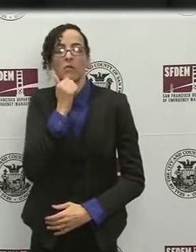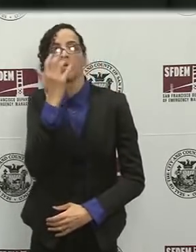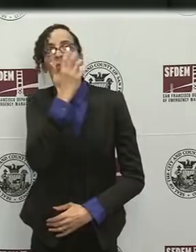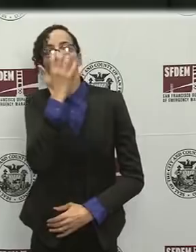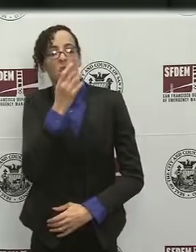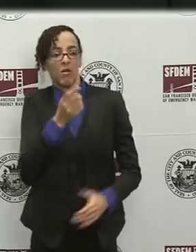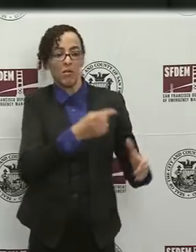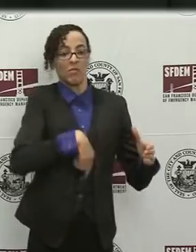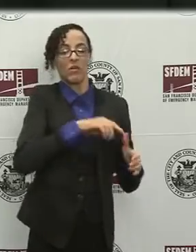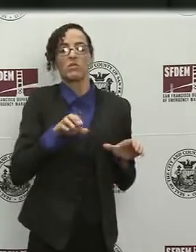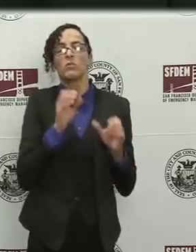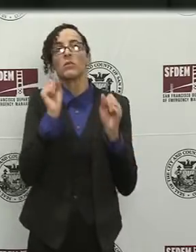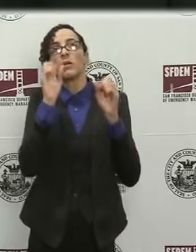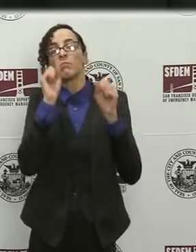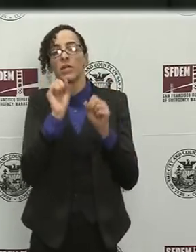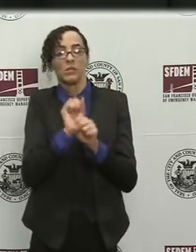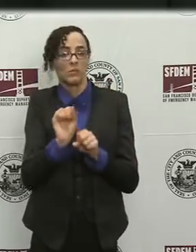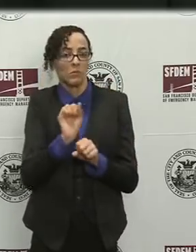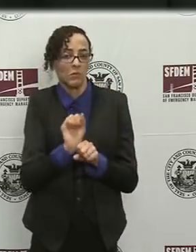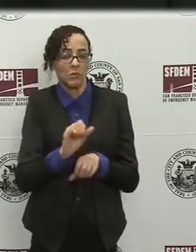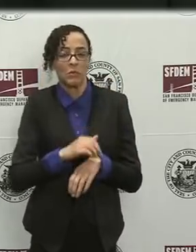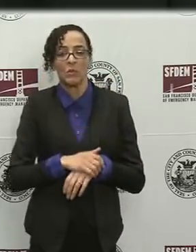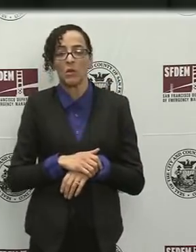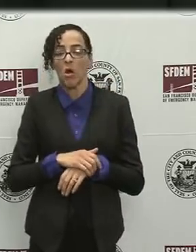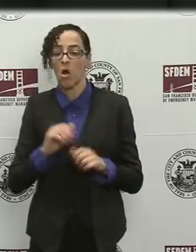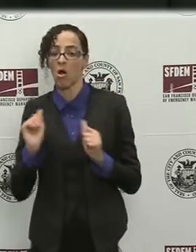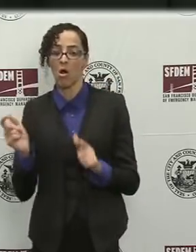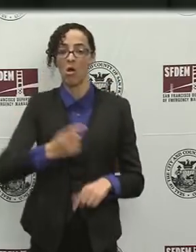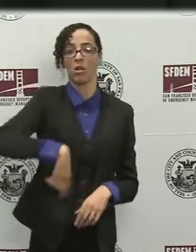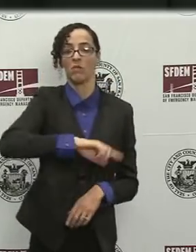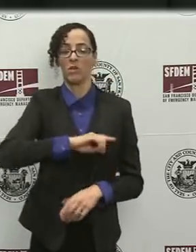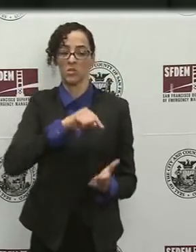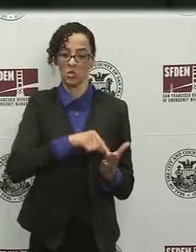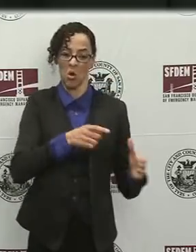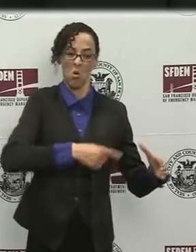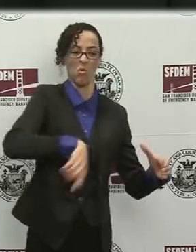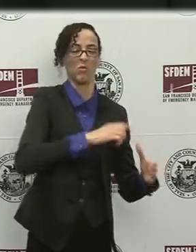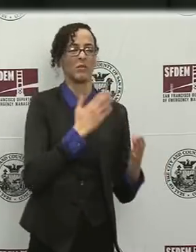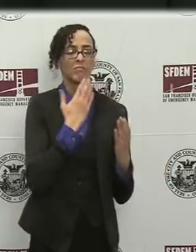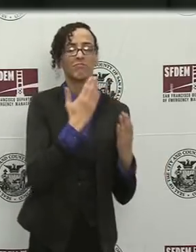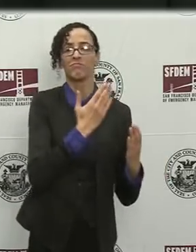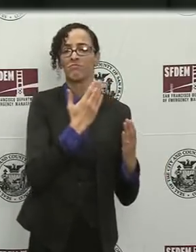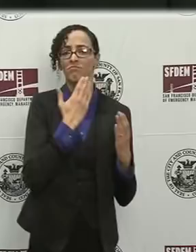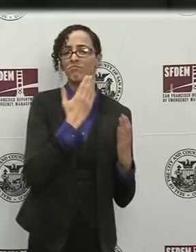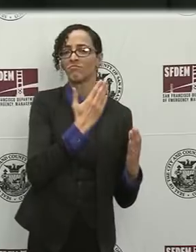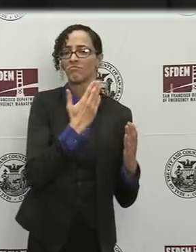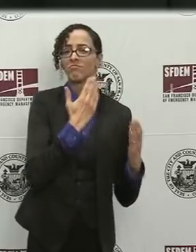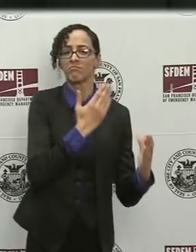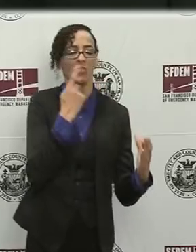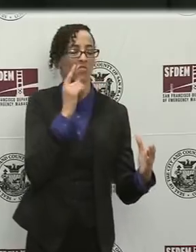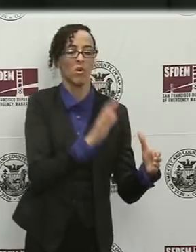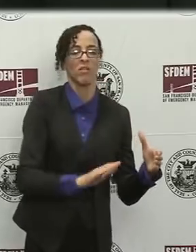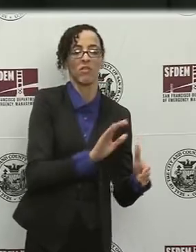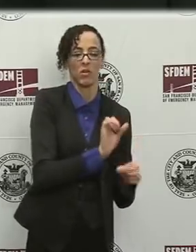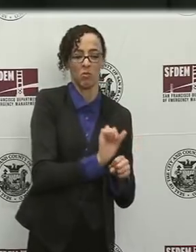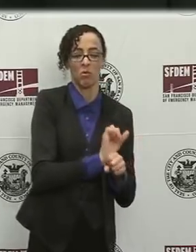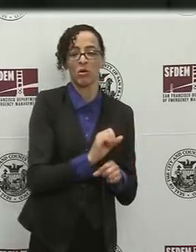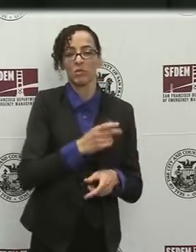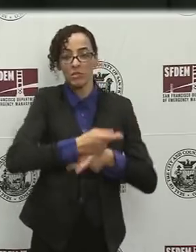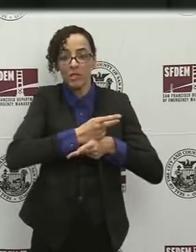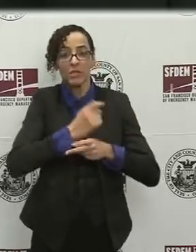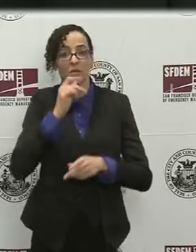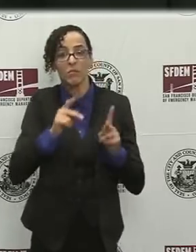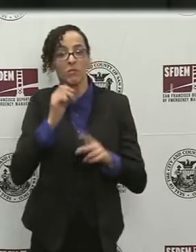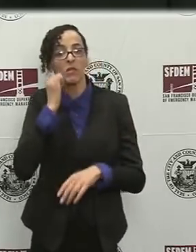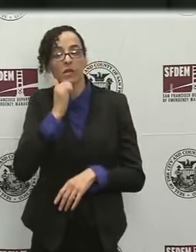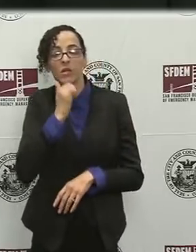work, and I think that all of us owe them a huge debt of gratitude in their work in taking care of people every day.